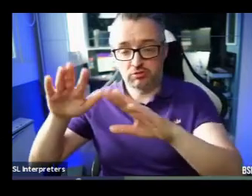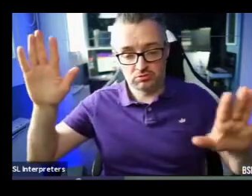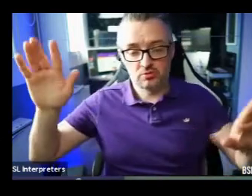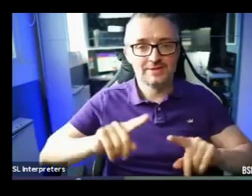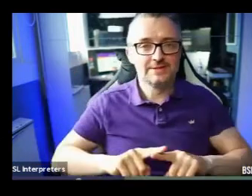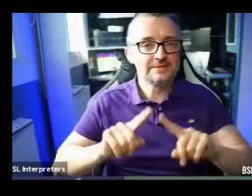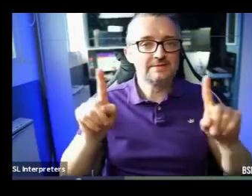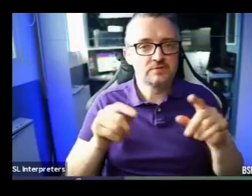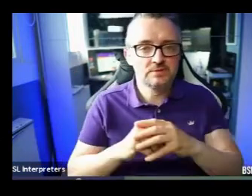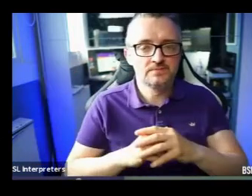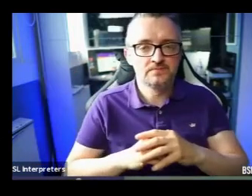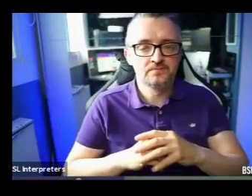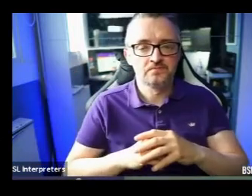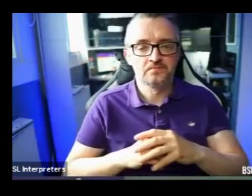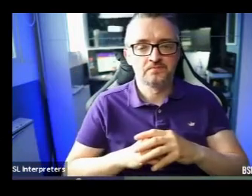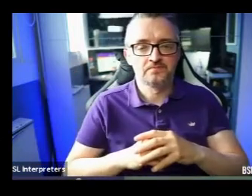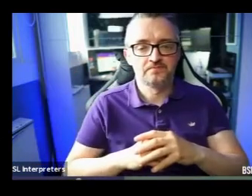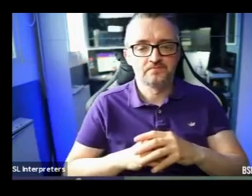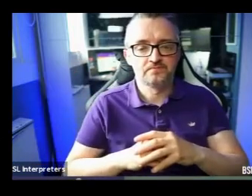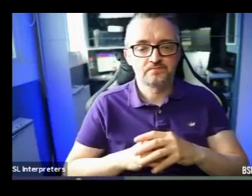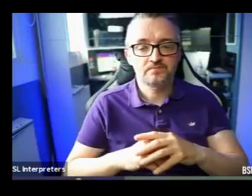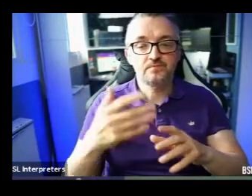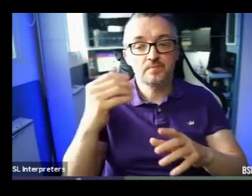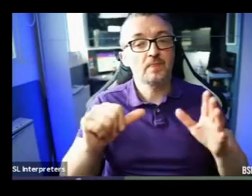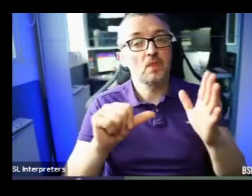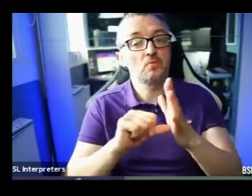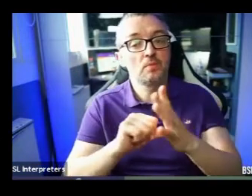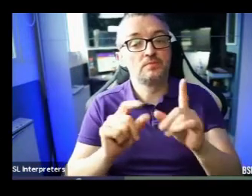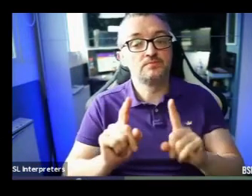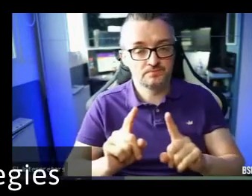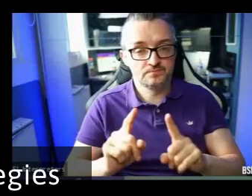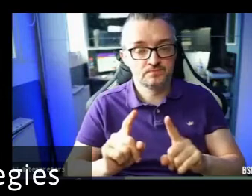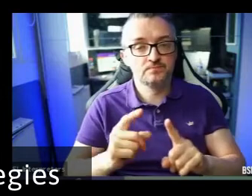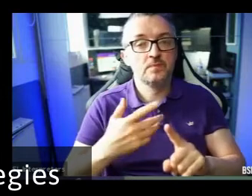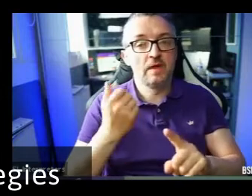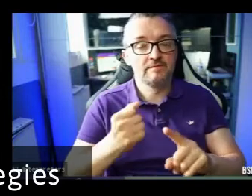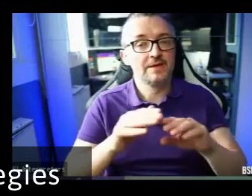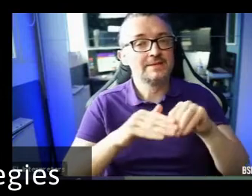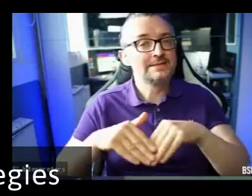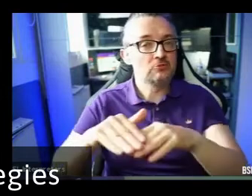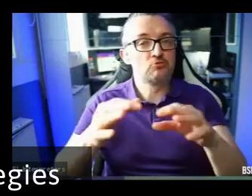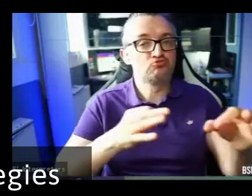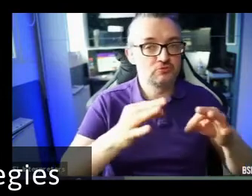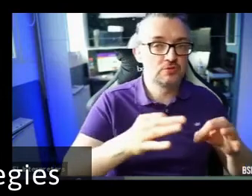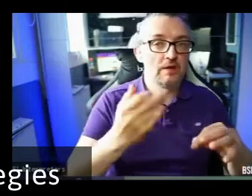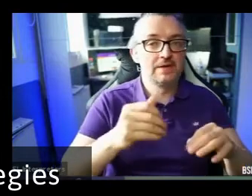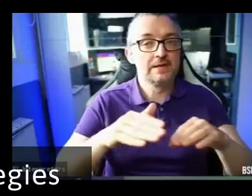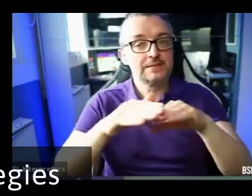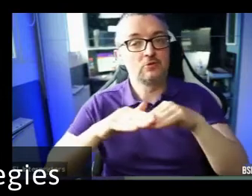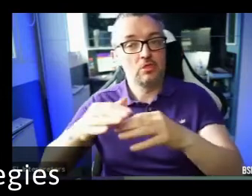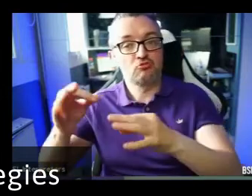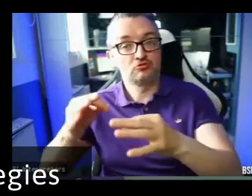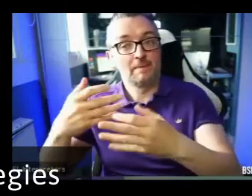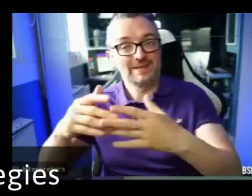the national strategies, to local delivery. But there's also a problem there because we've got national strategies and we've got